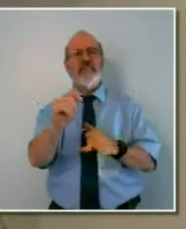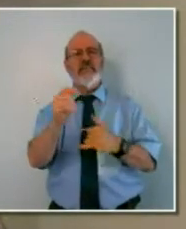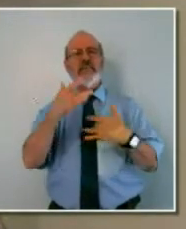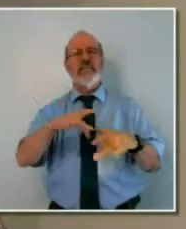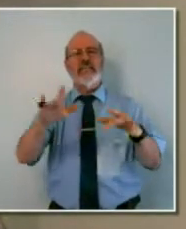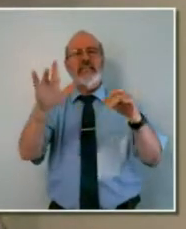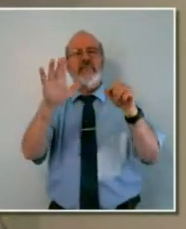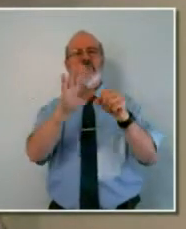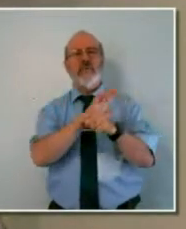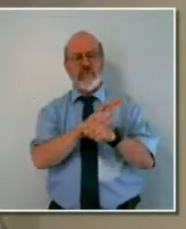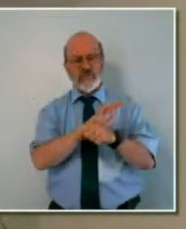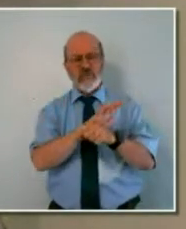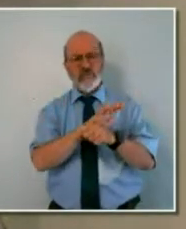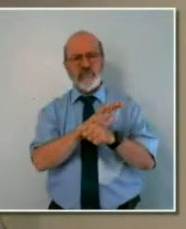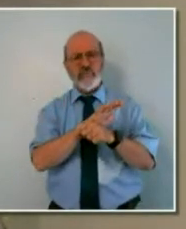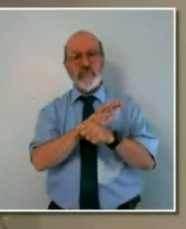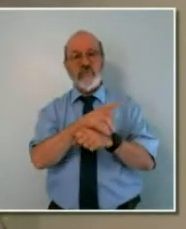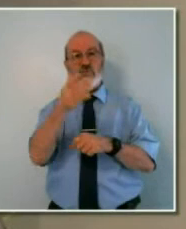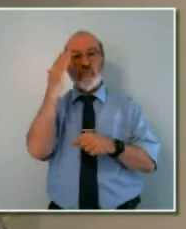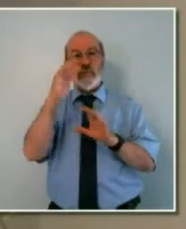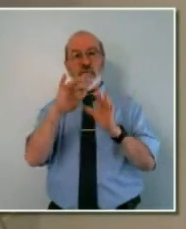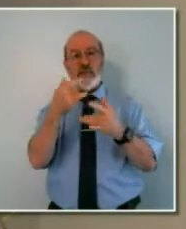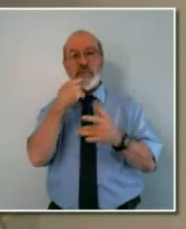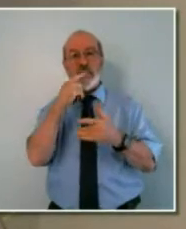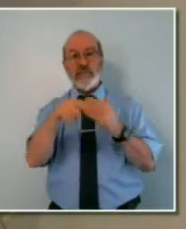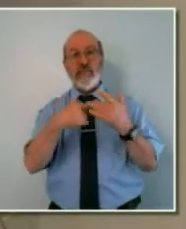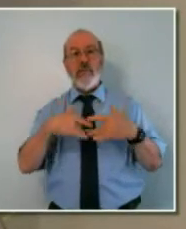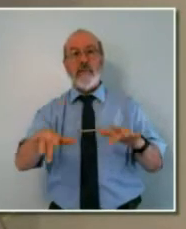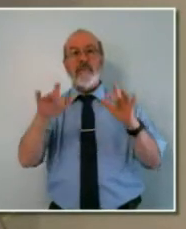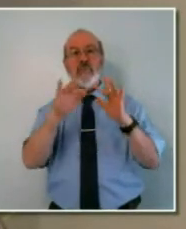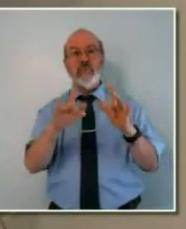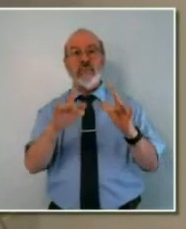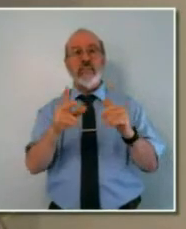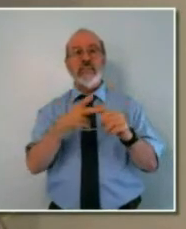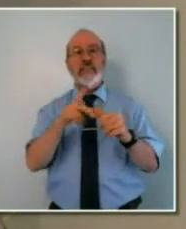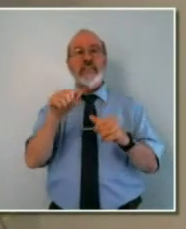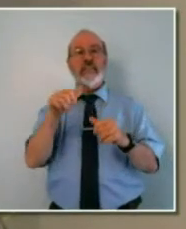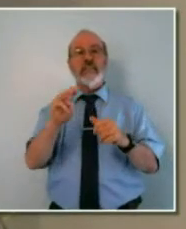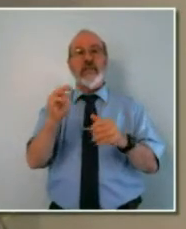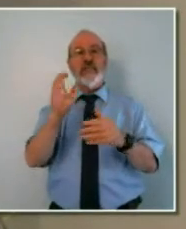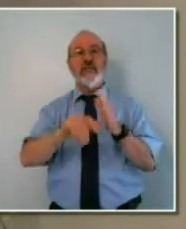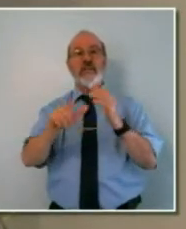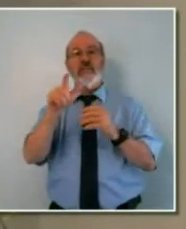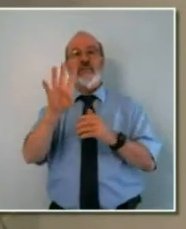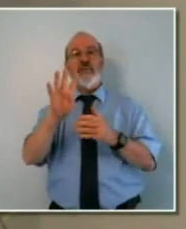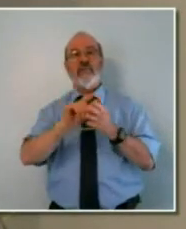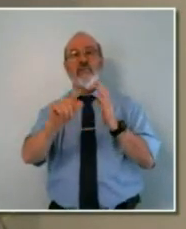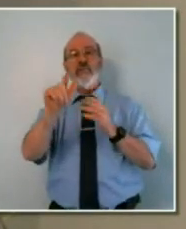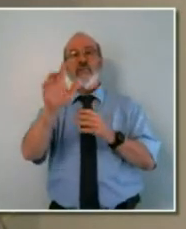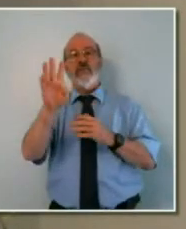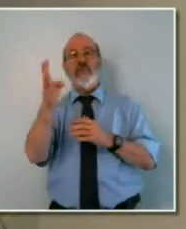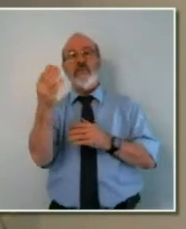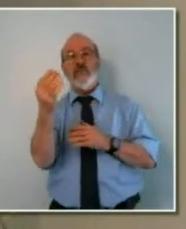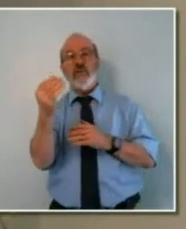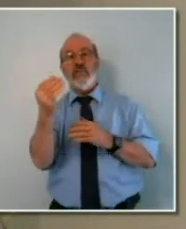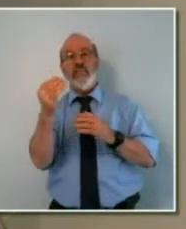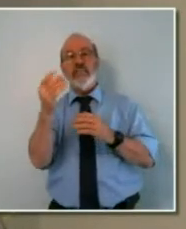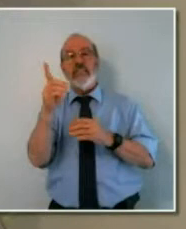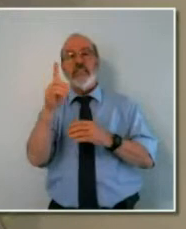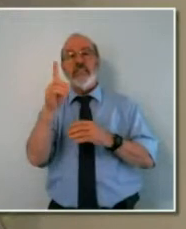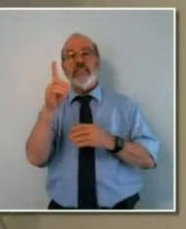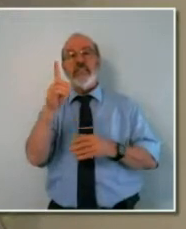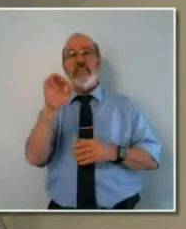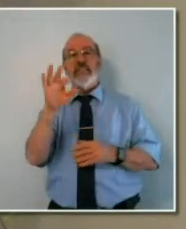merciful. Oh, do you know what the Bible says about mercy? 2 Samuel chapter 24 and verse 14, David testifies. He's